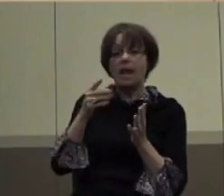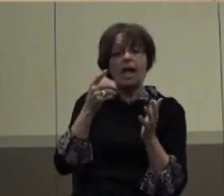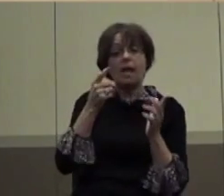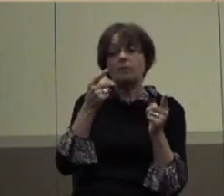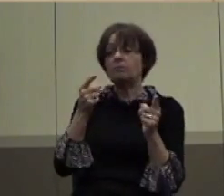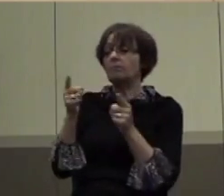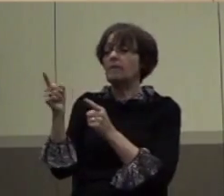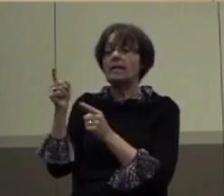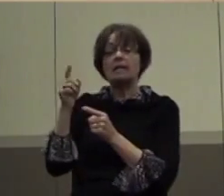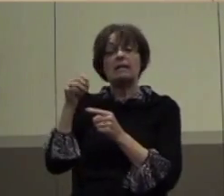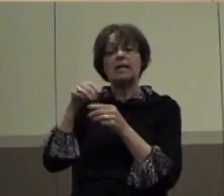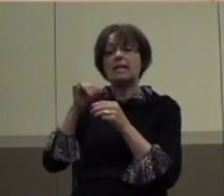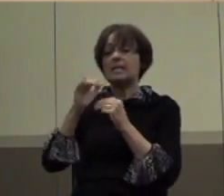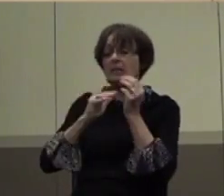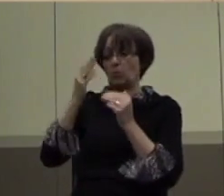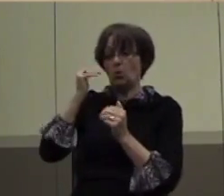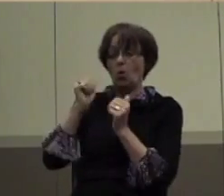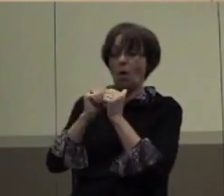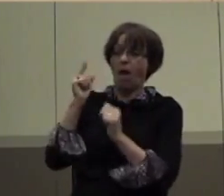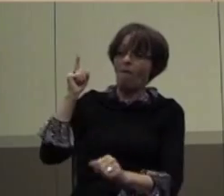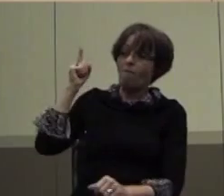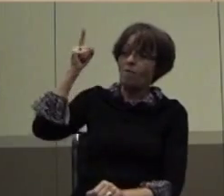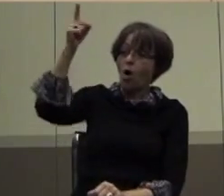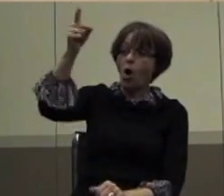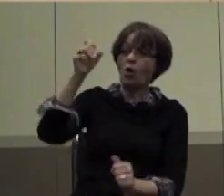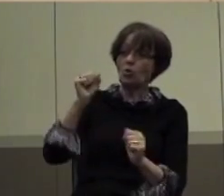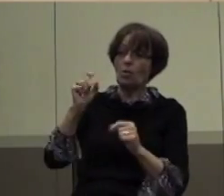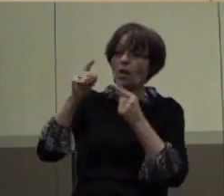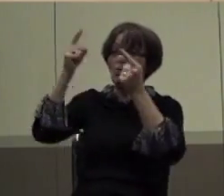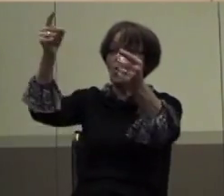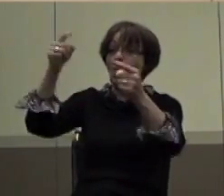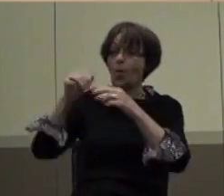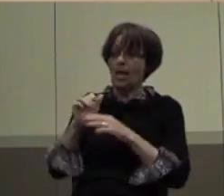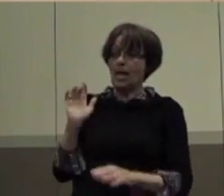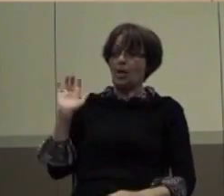building. Do you know how far away you could have been in 25 minutes?